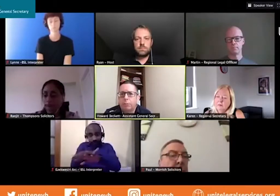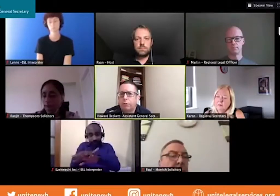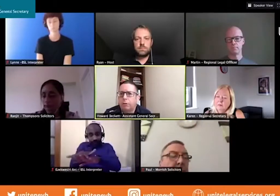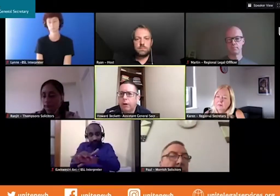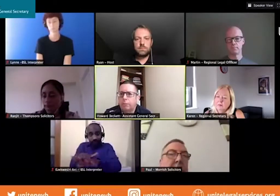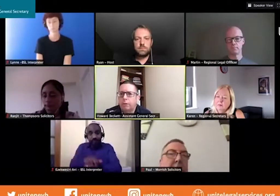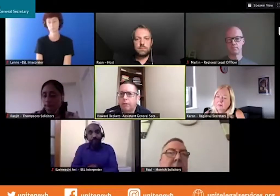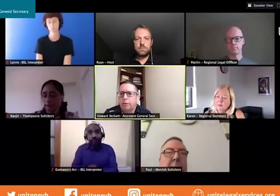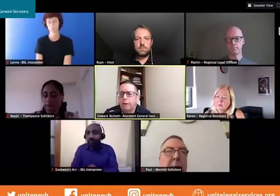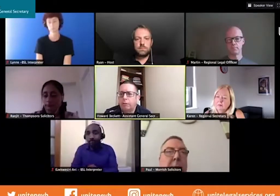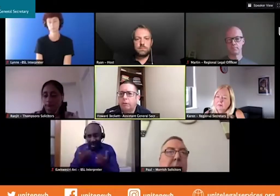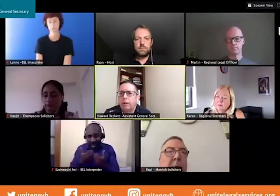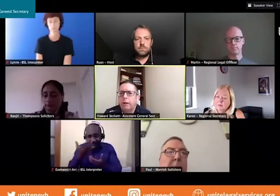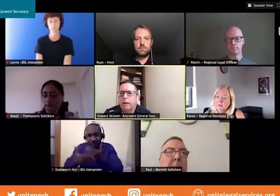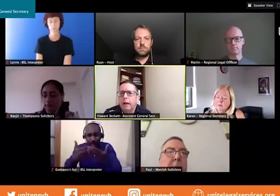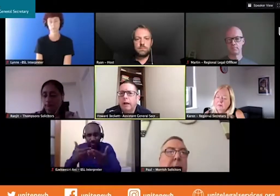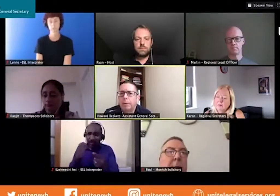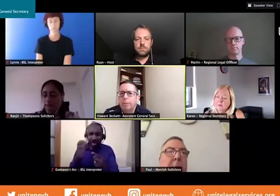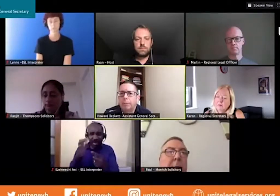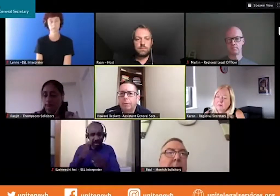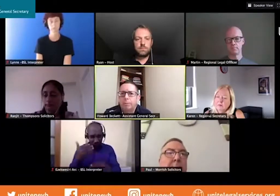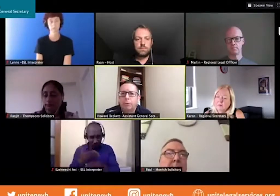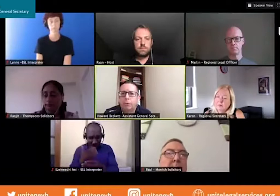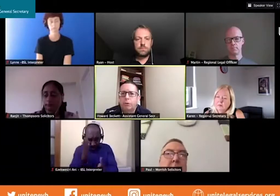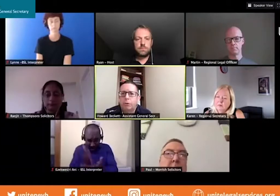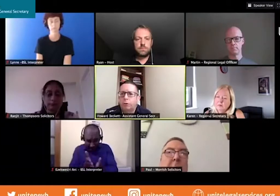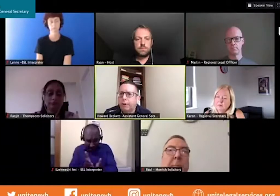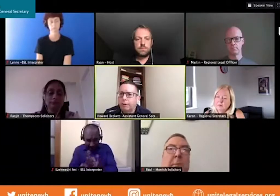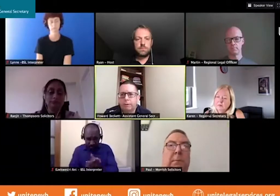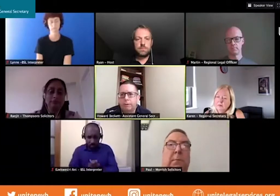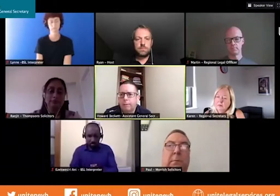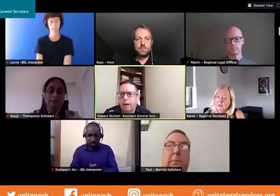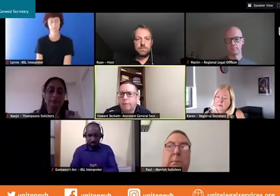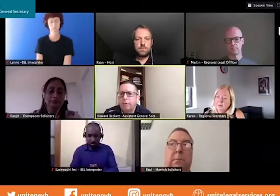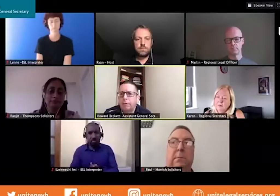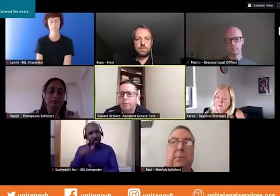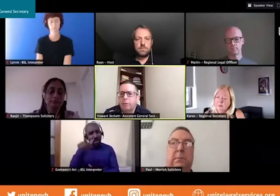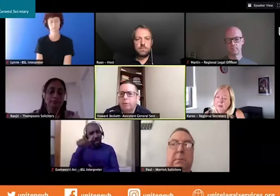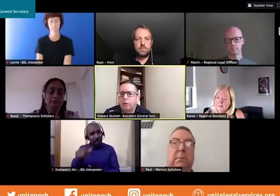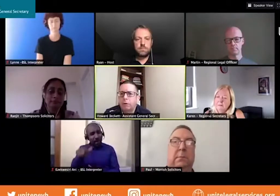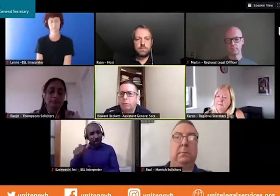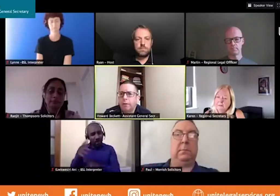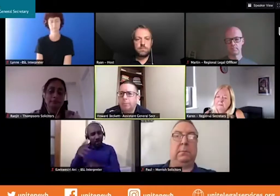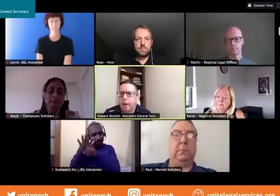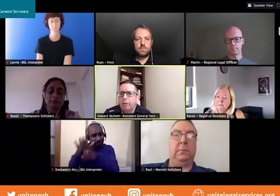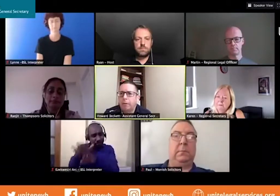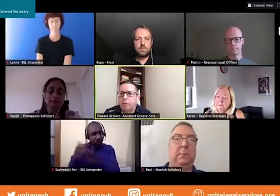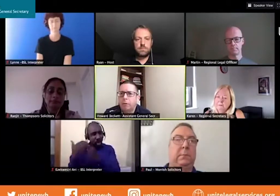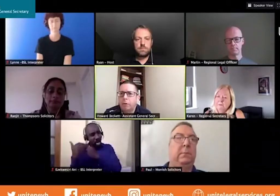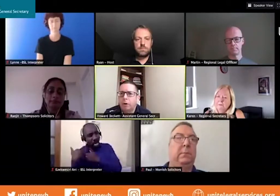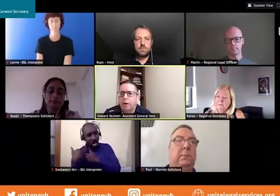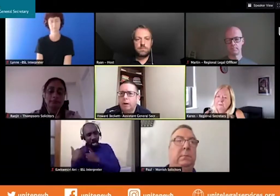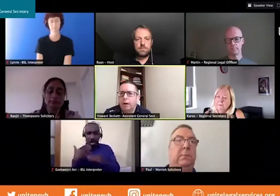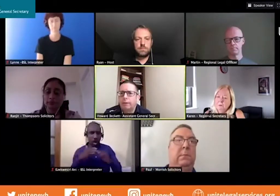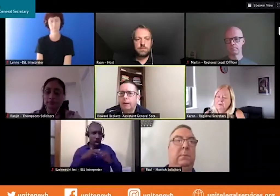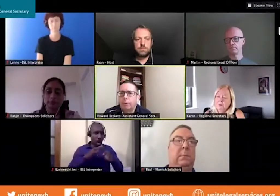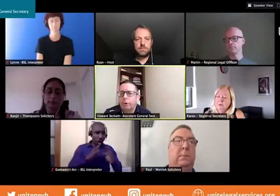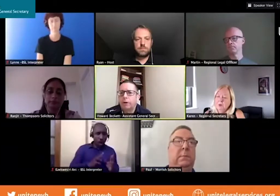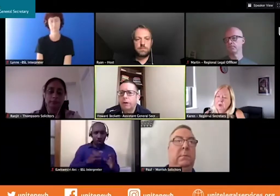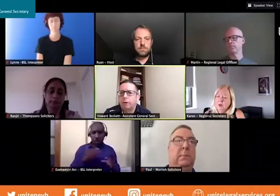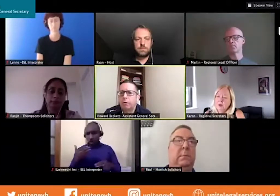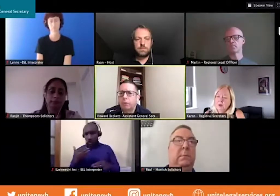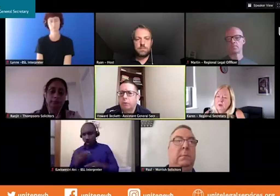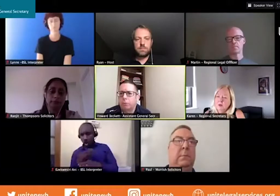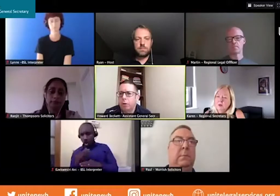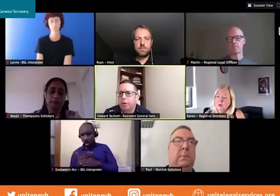be described as essential. And people have been put to great demands in respect of their home life balancing with their working life, and that burden